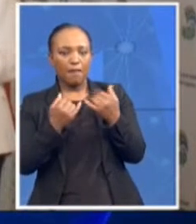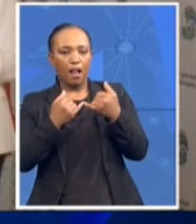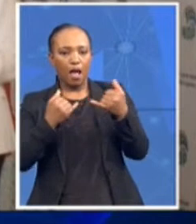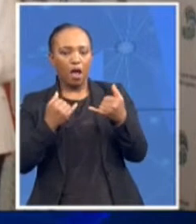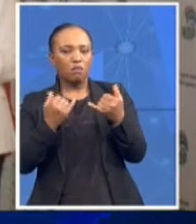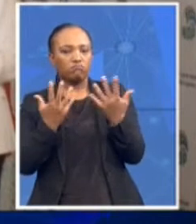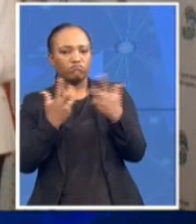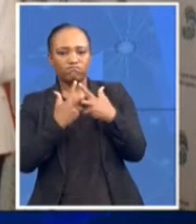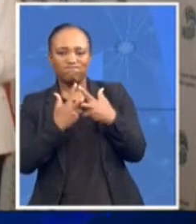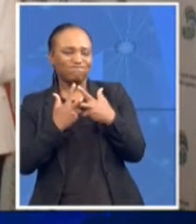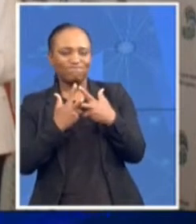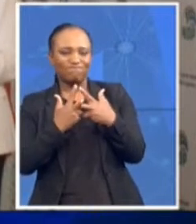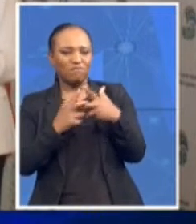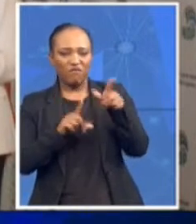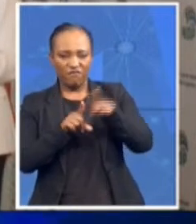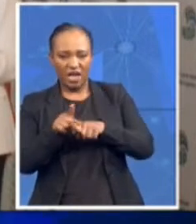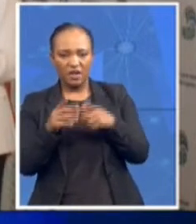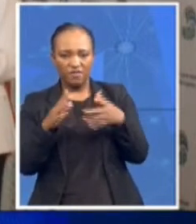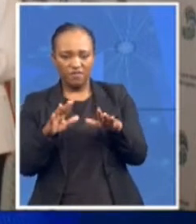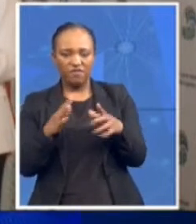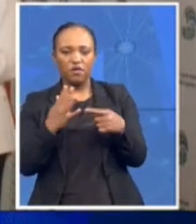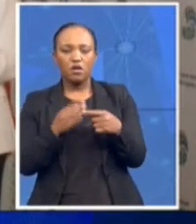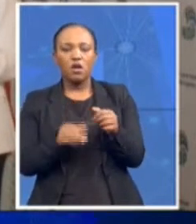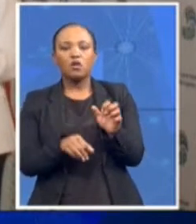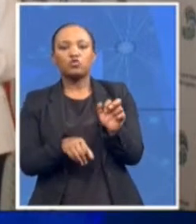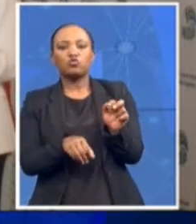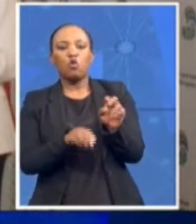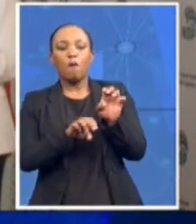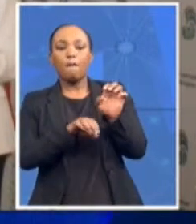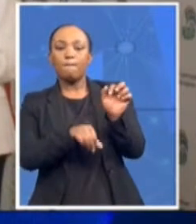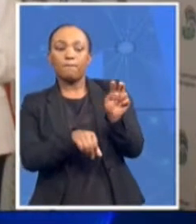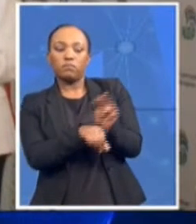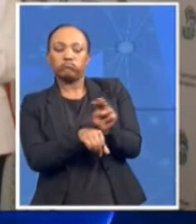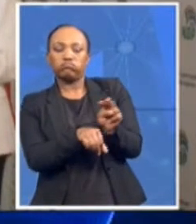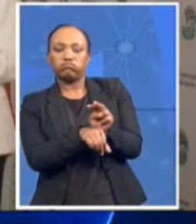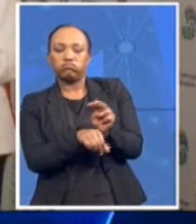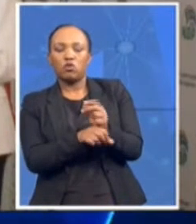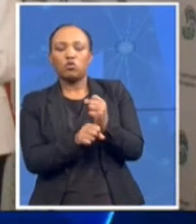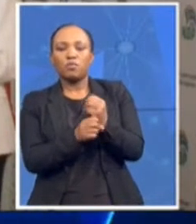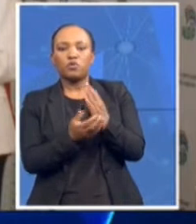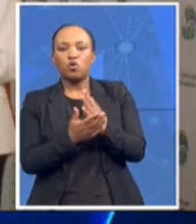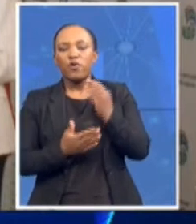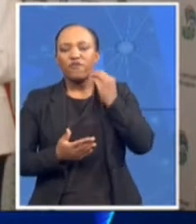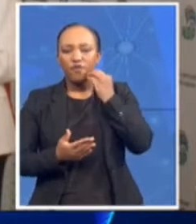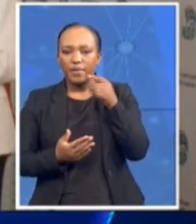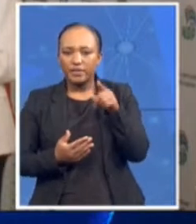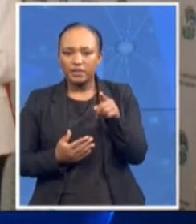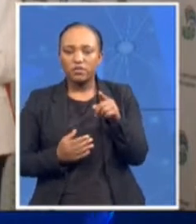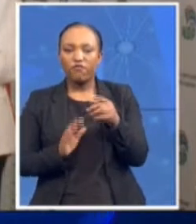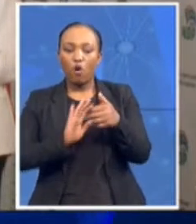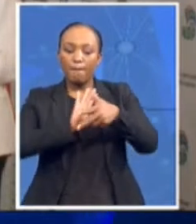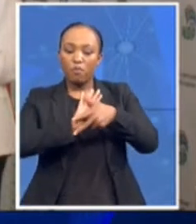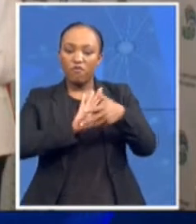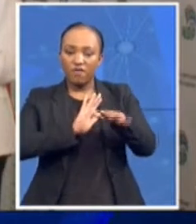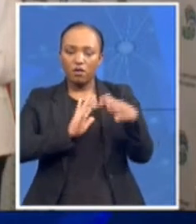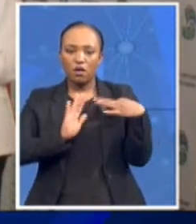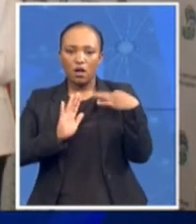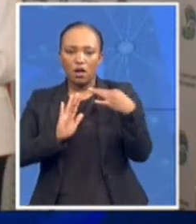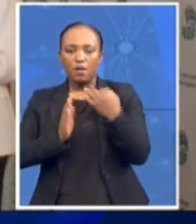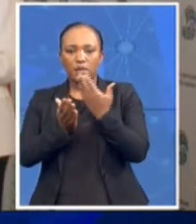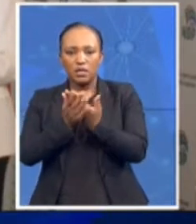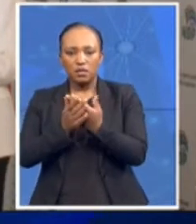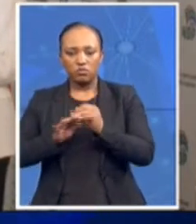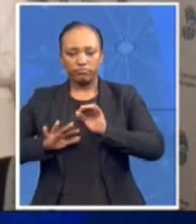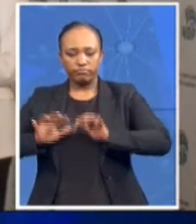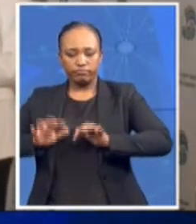process such that accurate information in respect of approved applications were correctly captured on our grant management system.